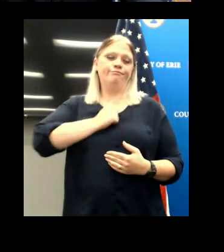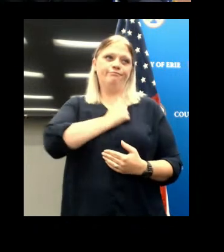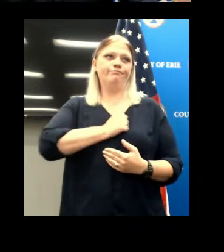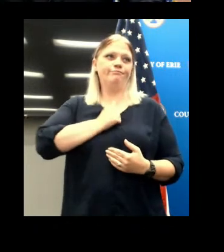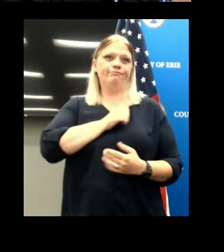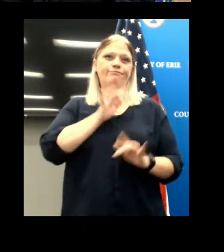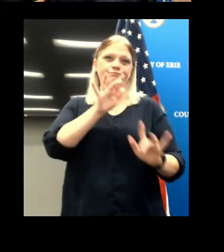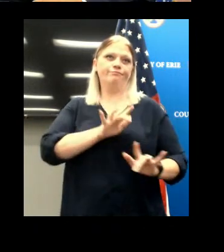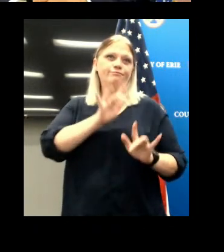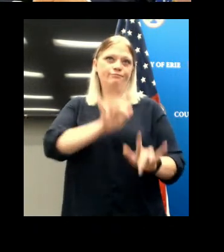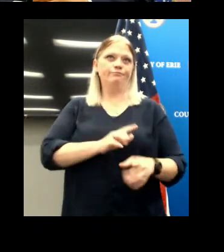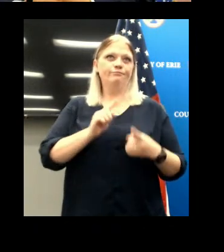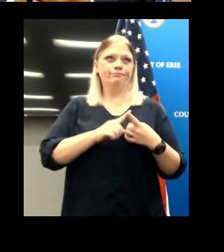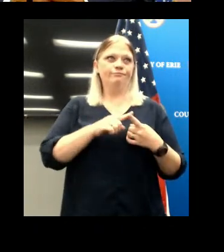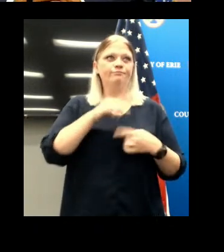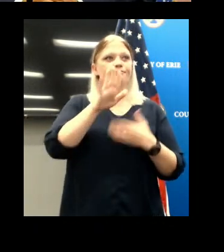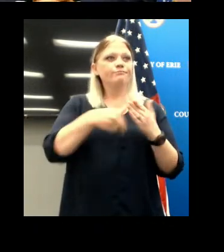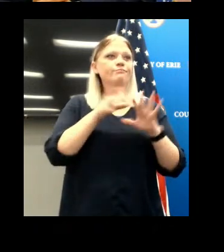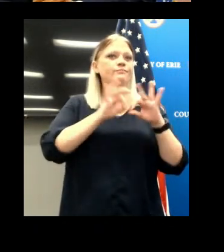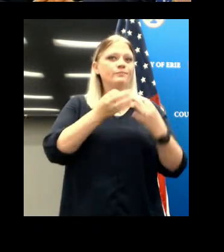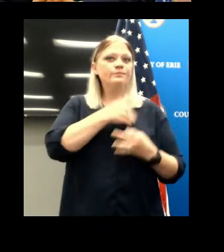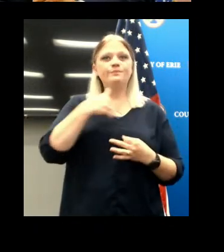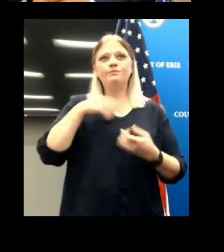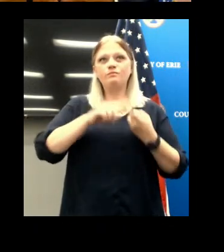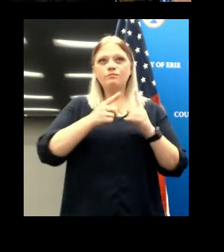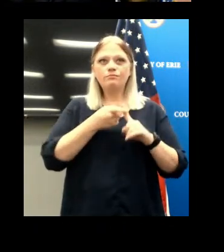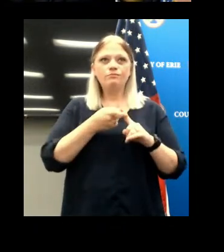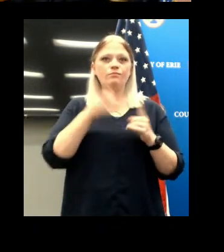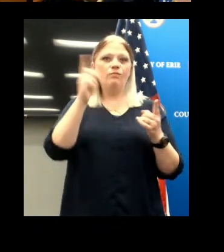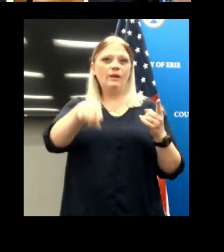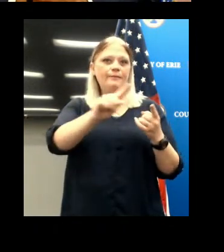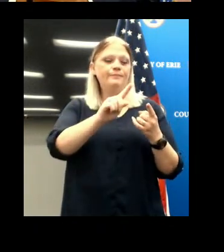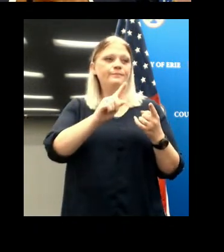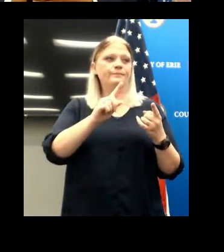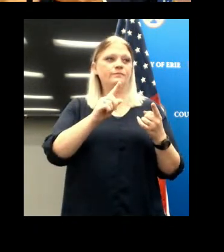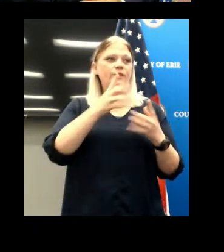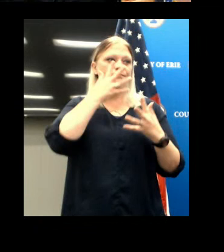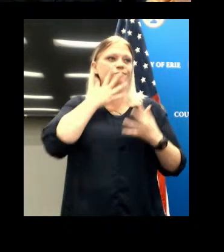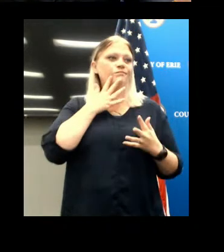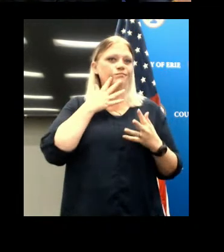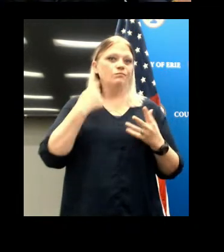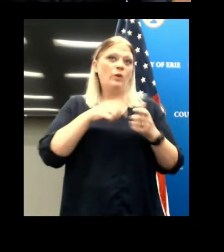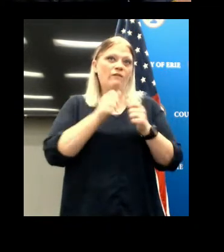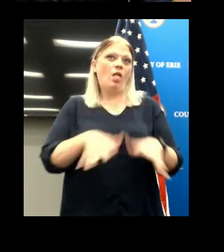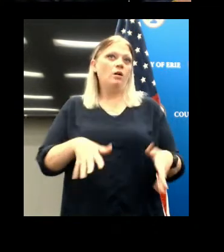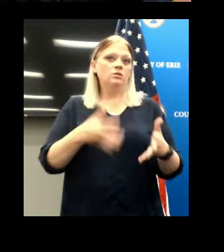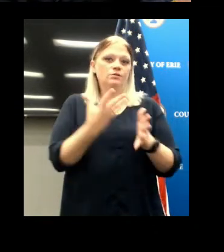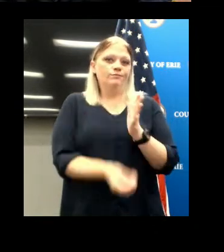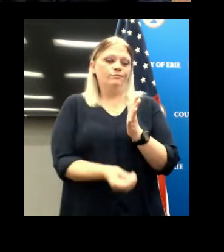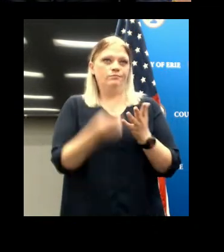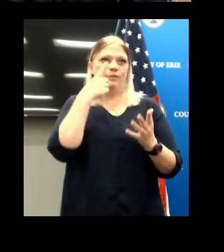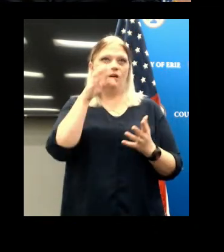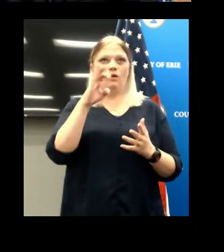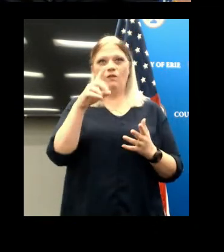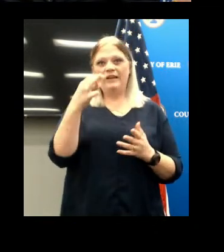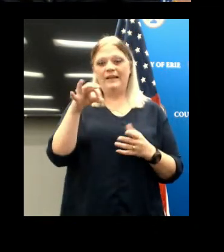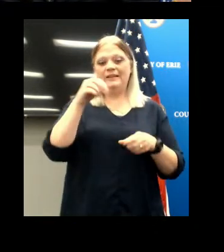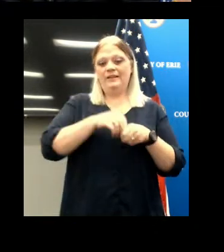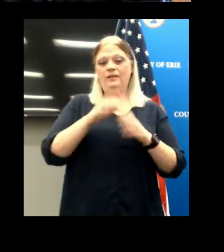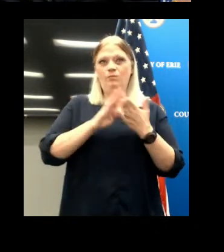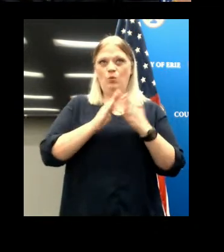and sympathies to the loved ones, family members, and friends of those who've, unfortunately, we've lost as a result of COVID-19 in our